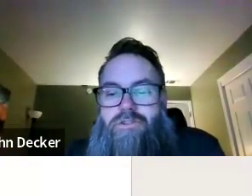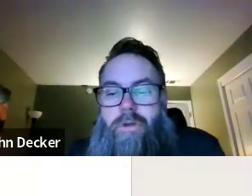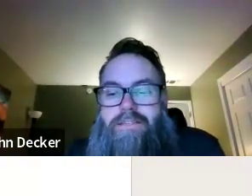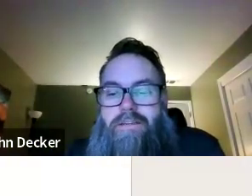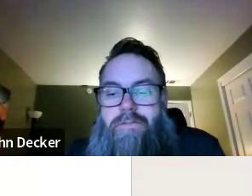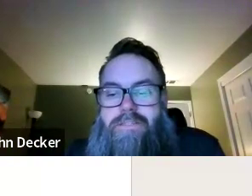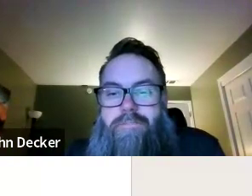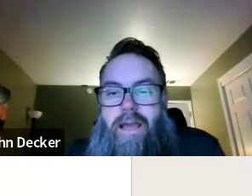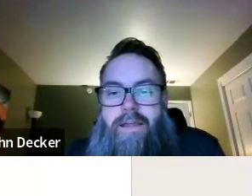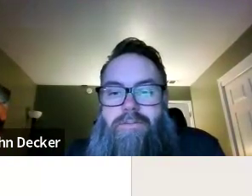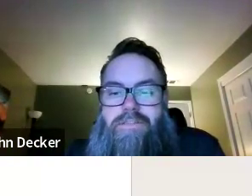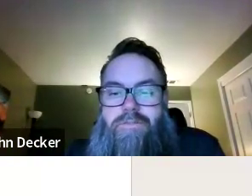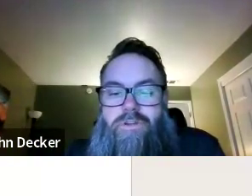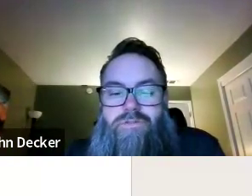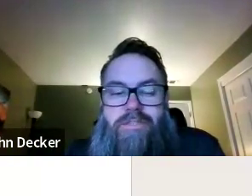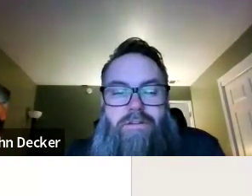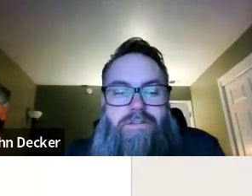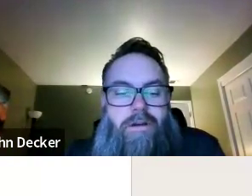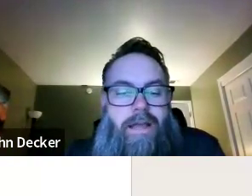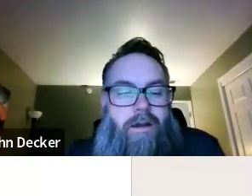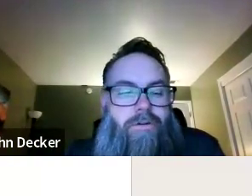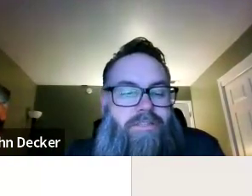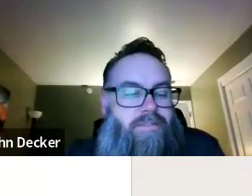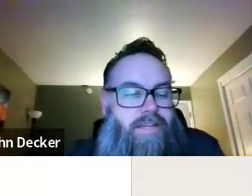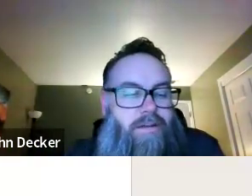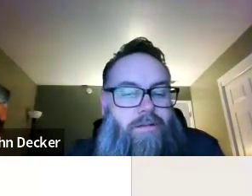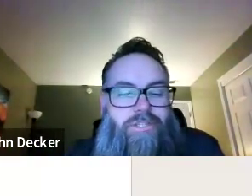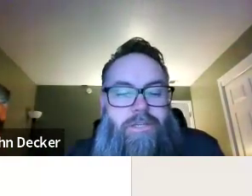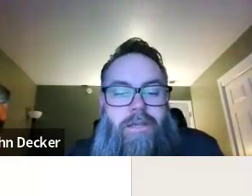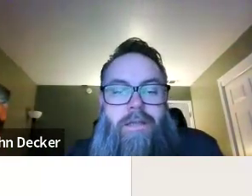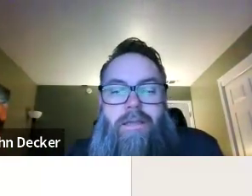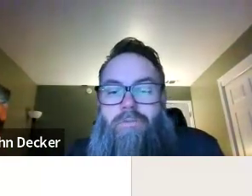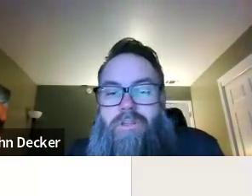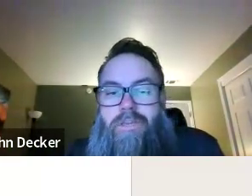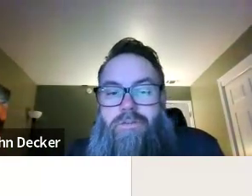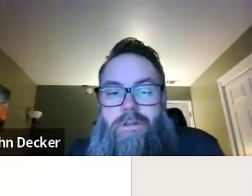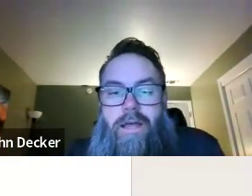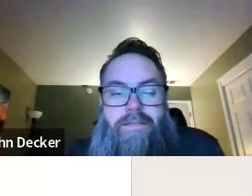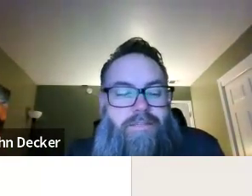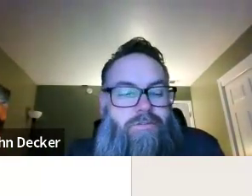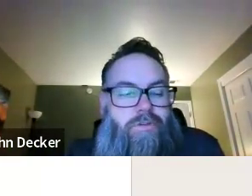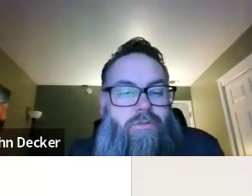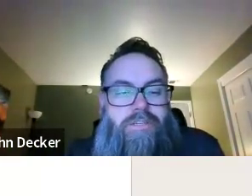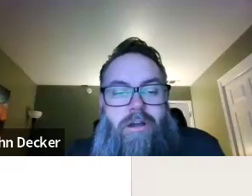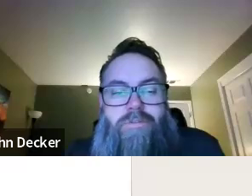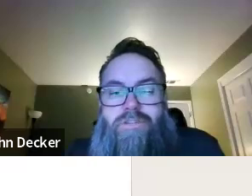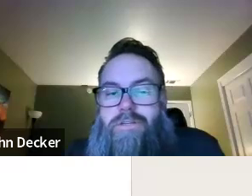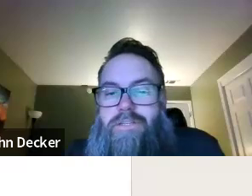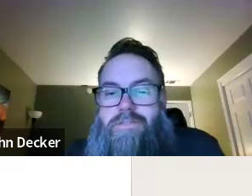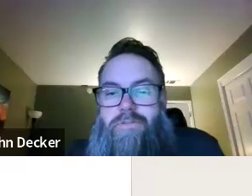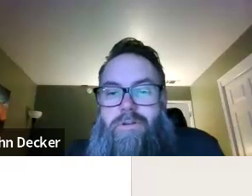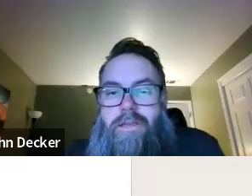creating a directive and some guides to regional centers on how assistive technology can really be utilized to